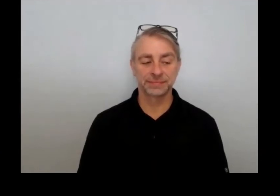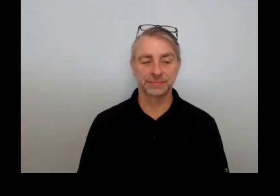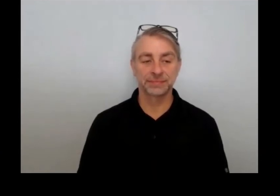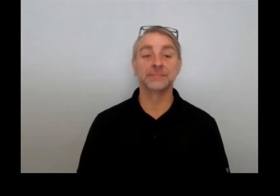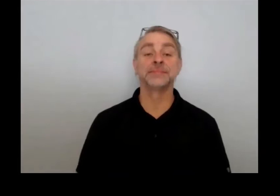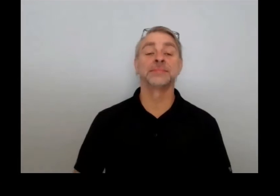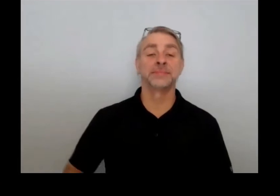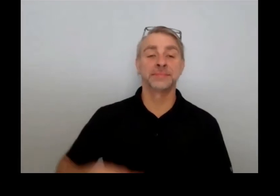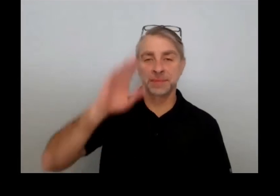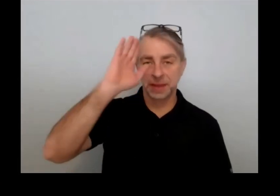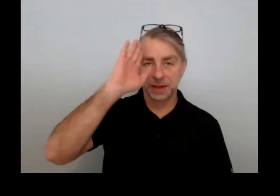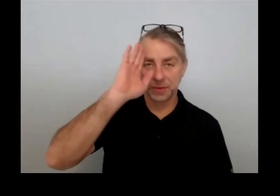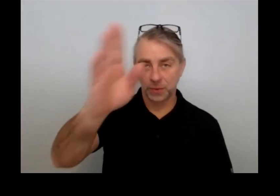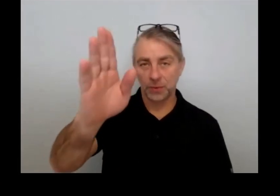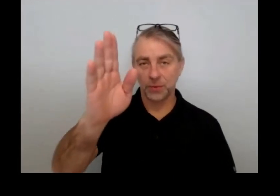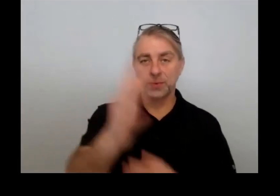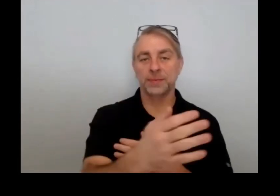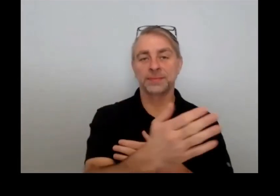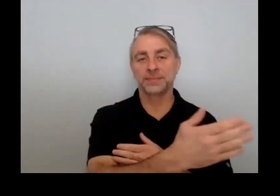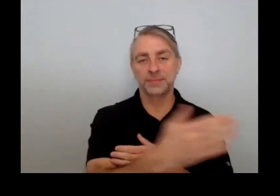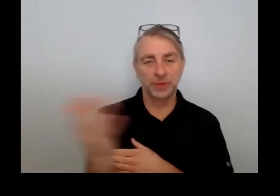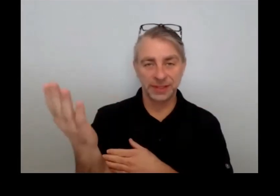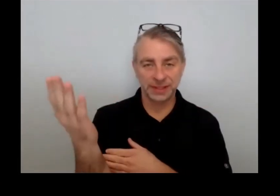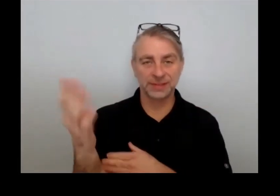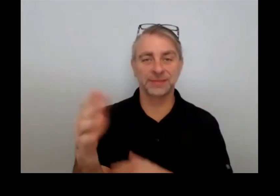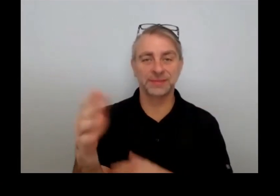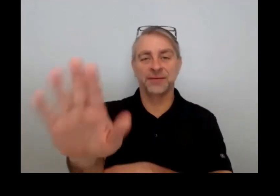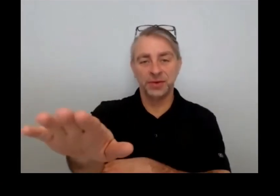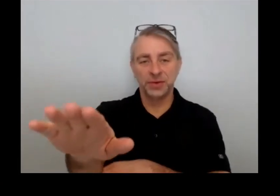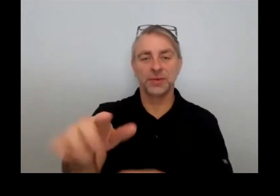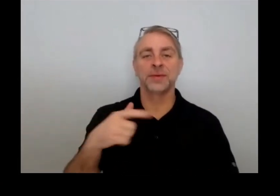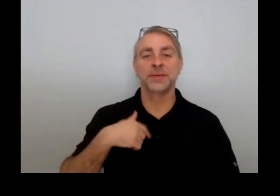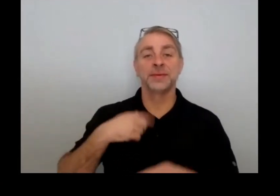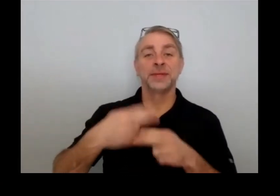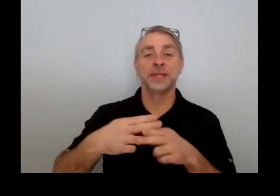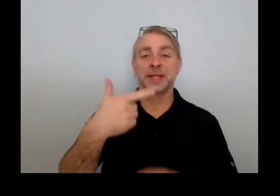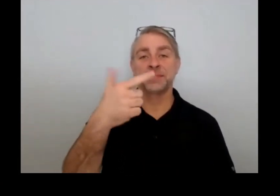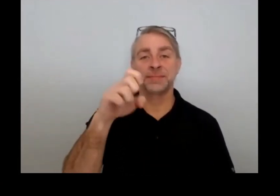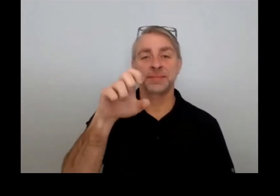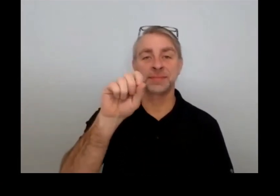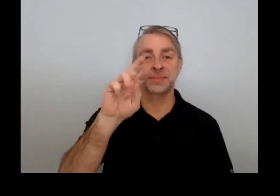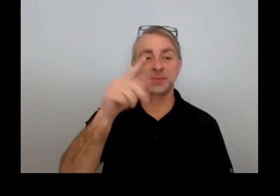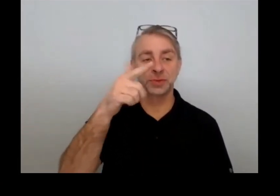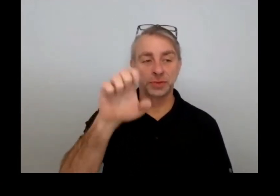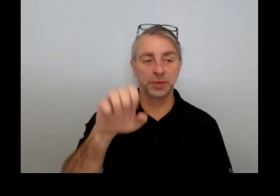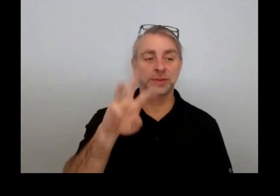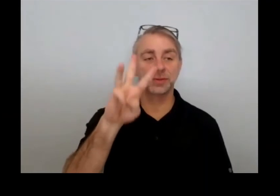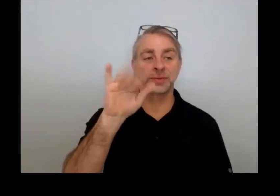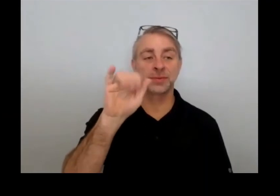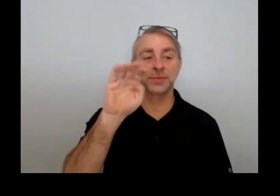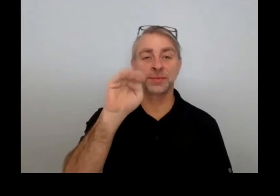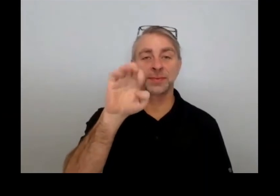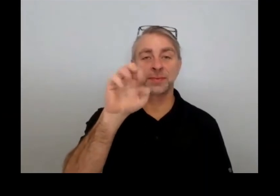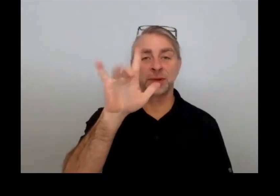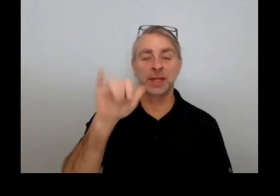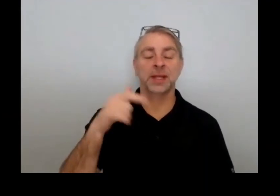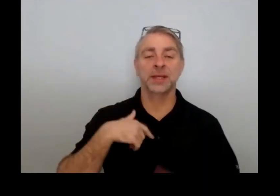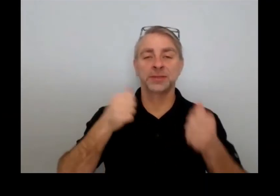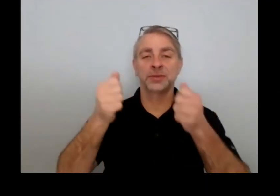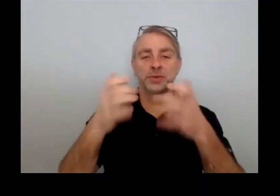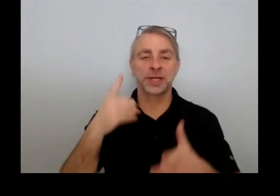Well, good day. Hi, I am George Wimberly, Director of Professional Development at the American Educational